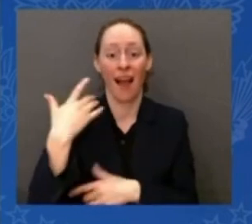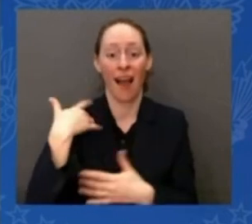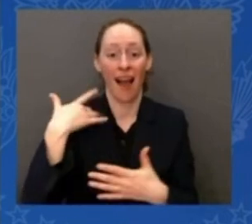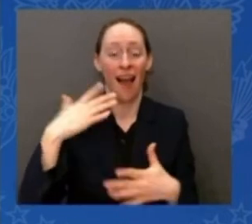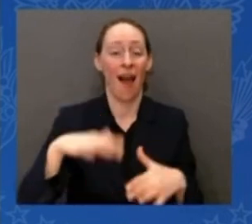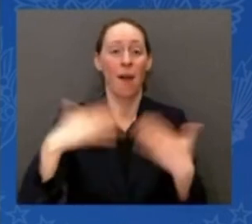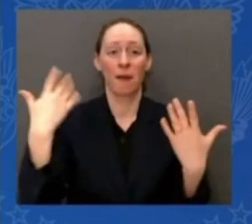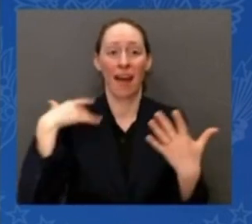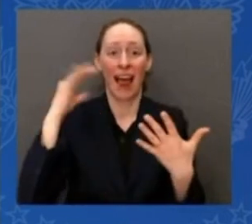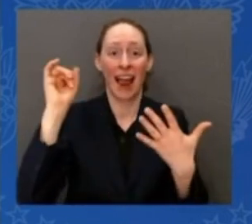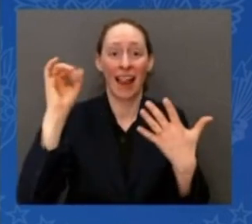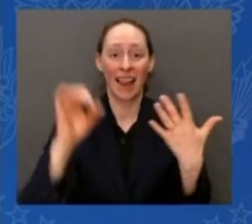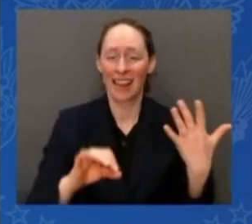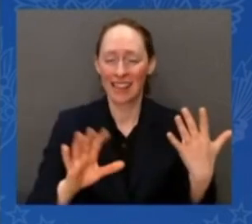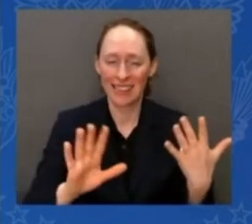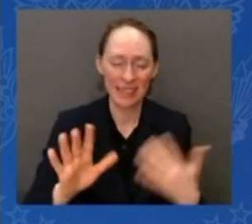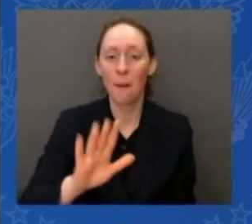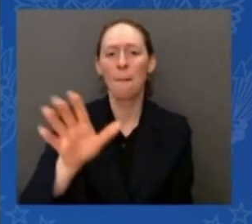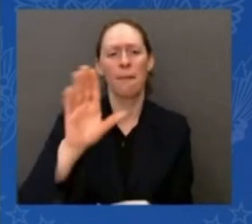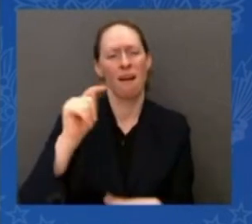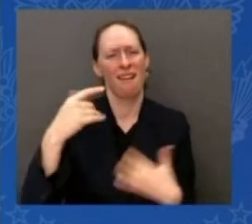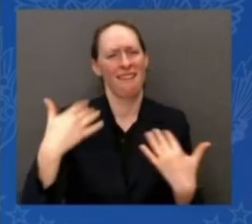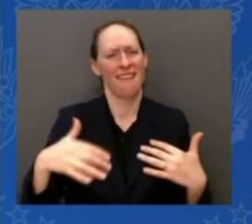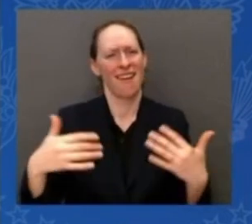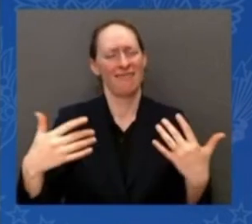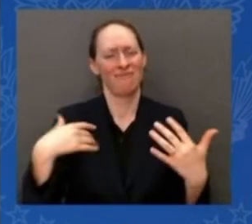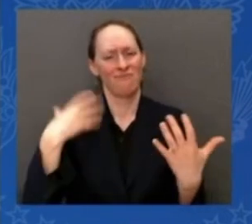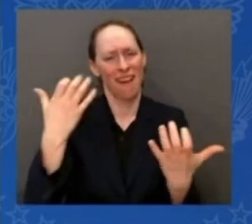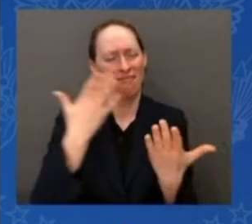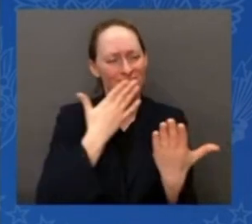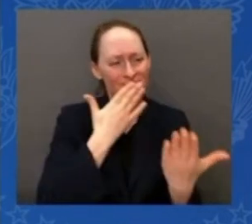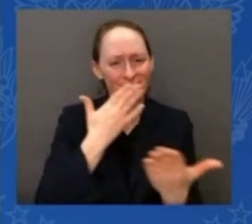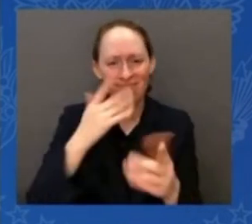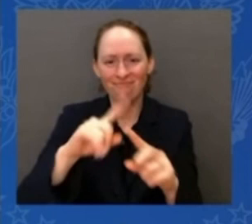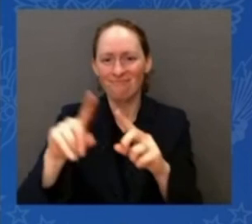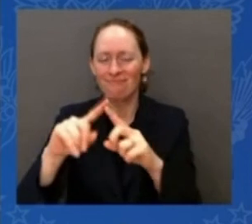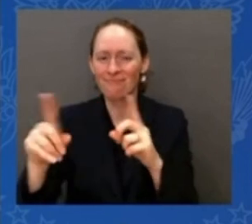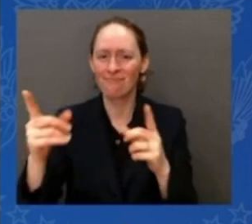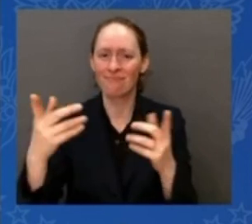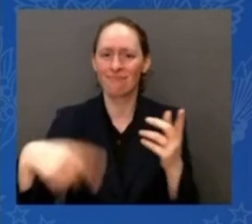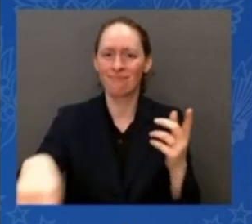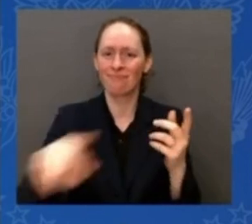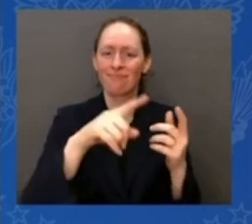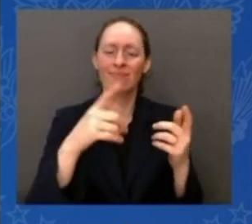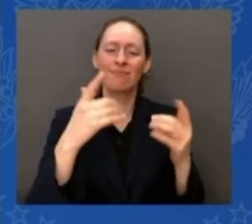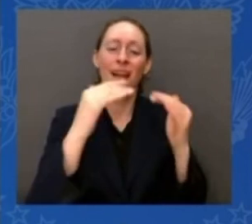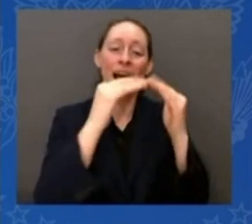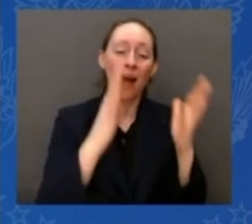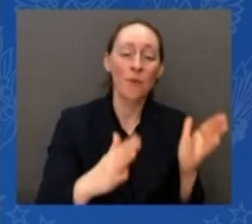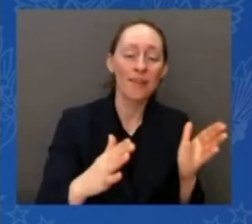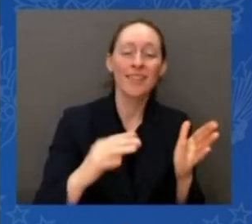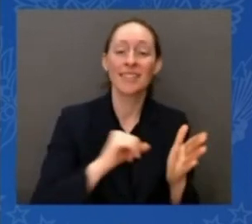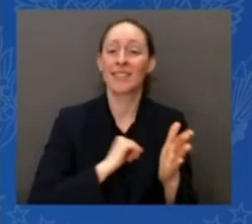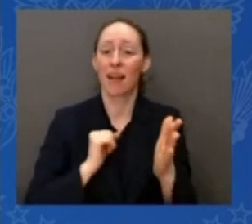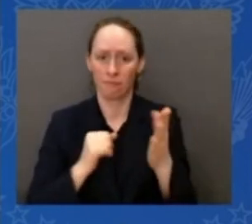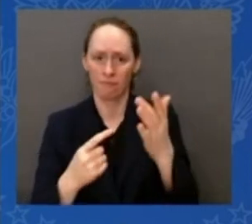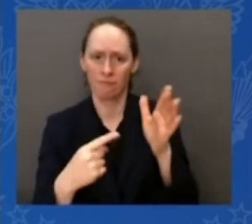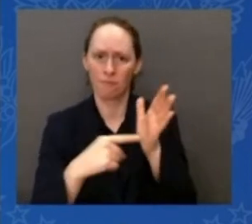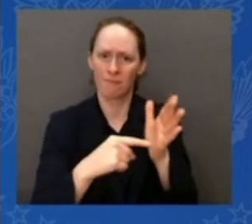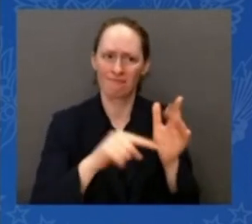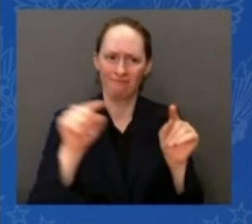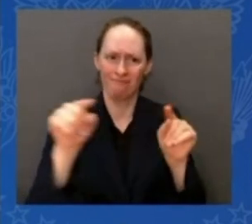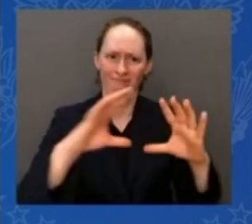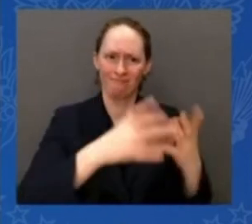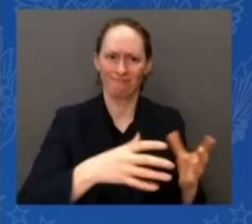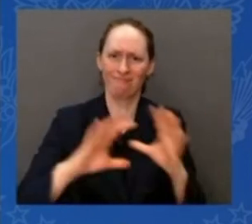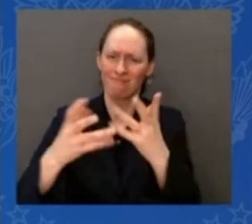the caucus, in both the House and the Senate, I might add. And I'm joined by Vice President Harris, who